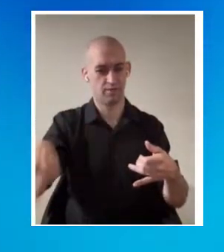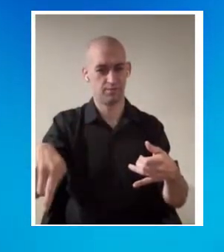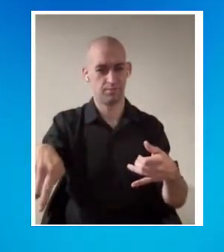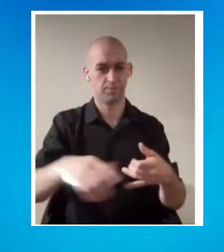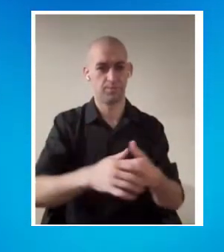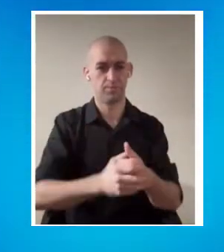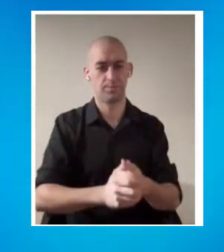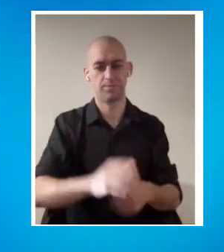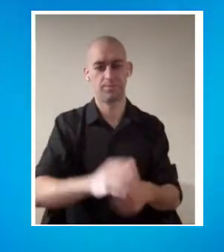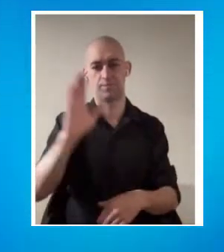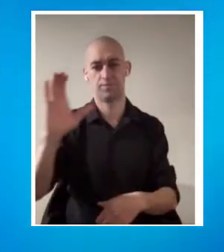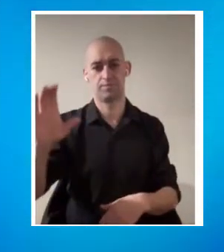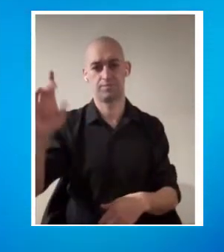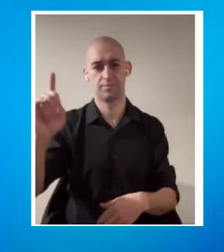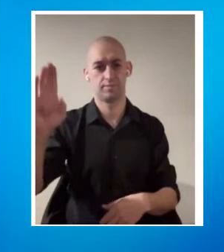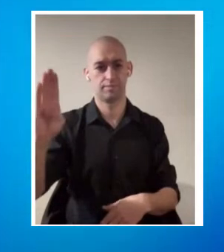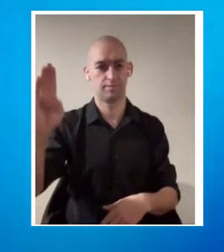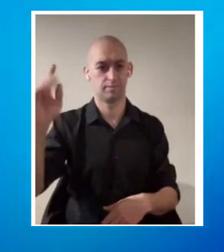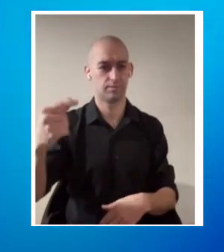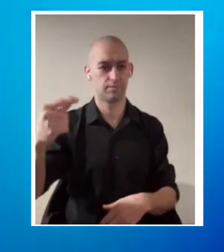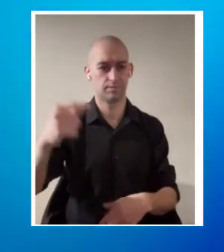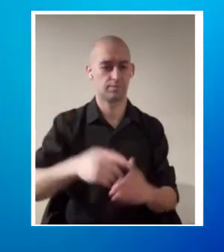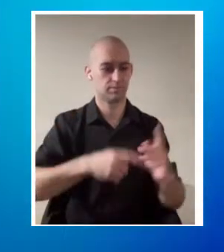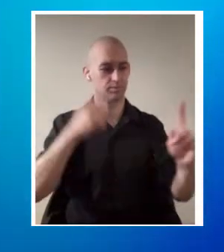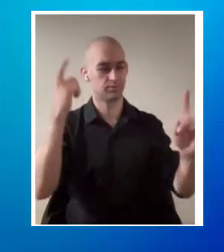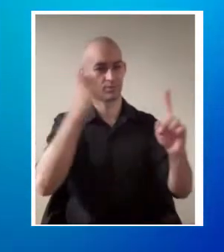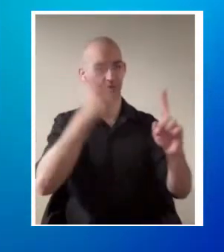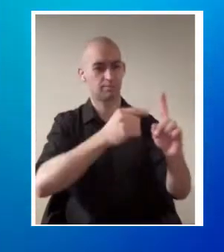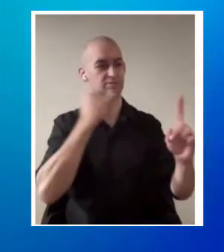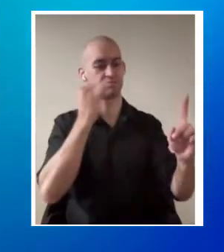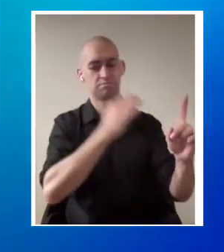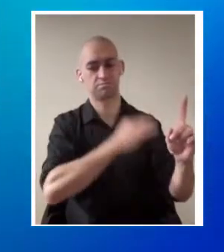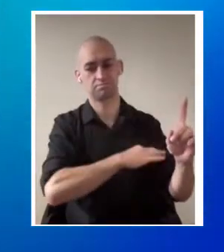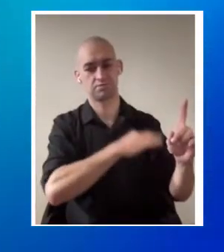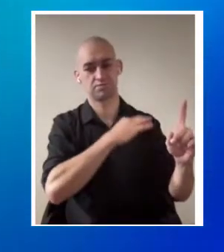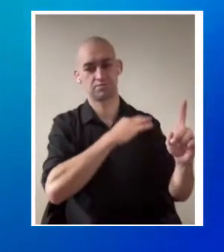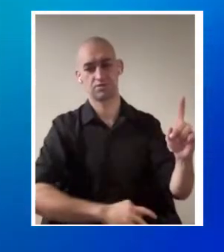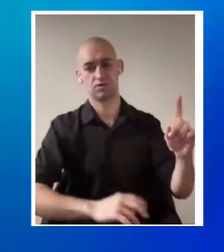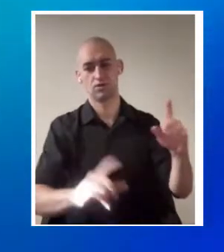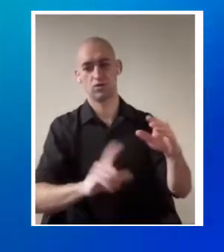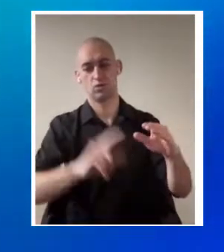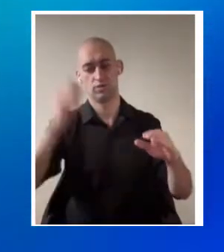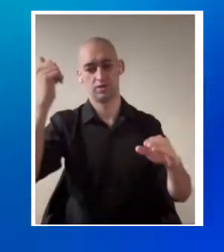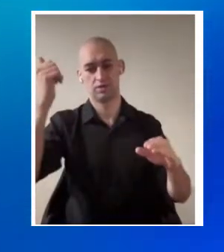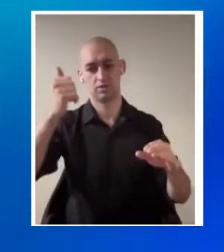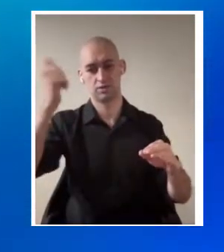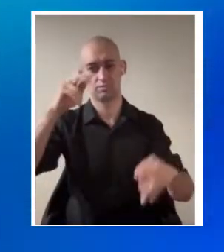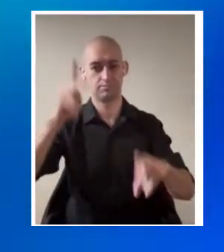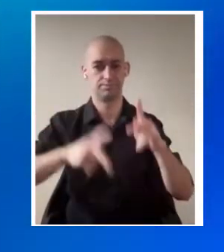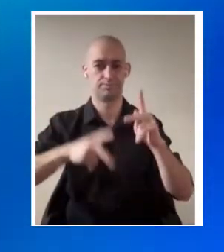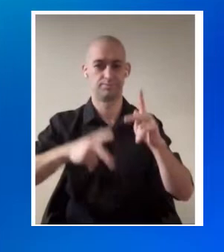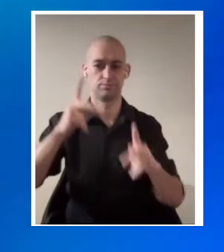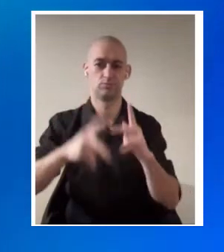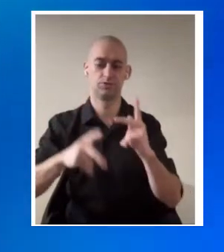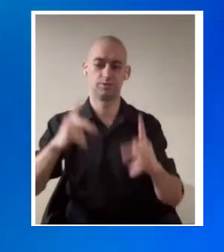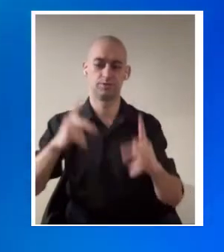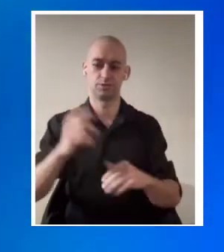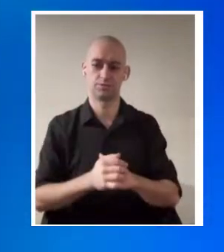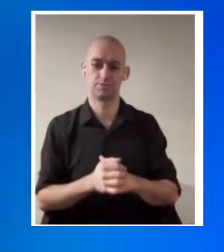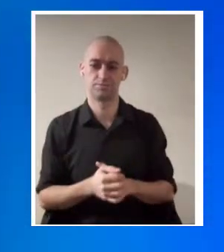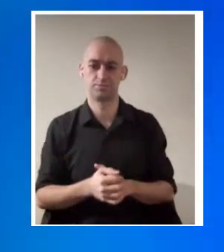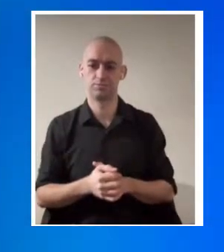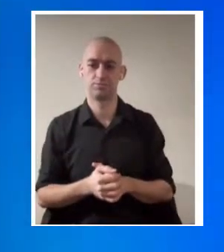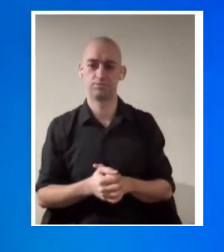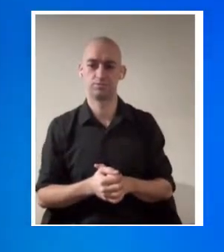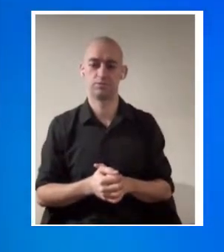are to benefit low and moderate income persons, eliminate slum and blight, and urgent need, such